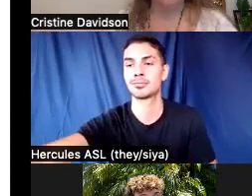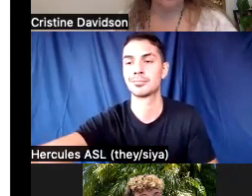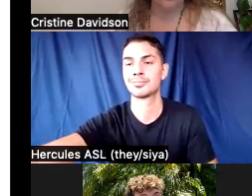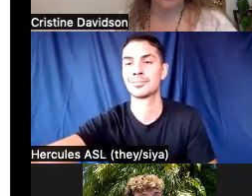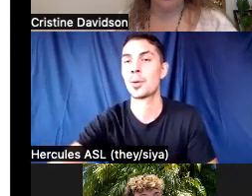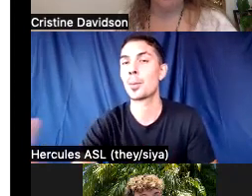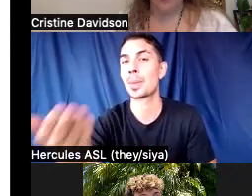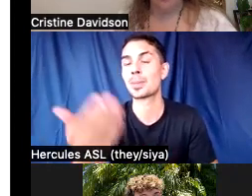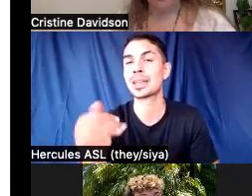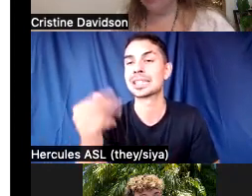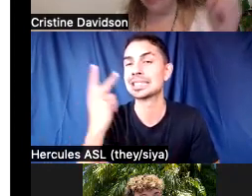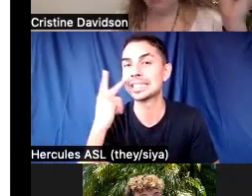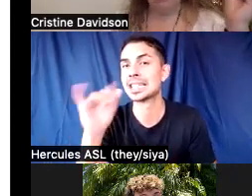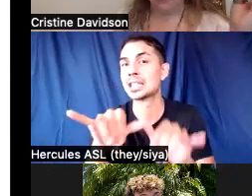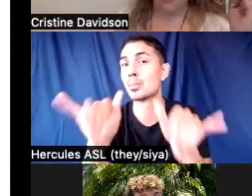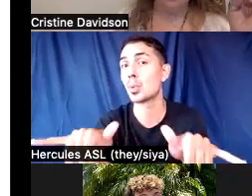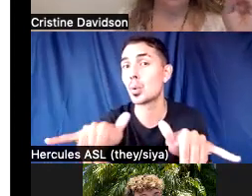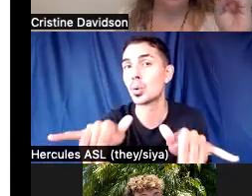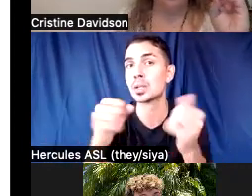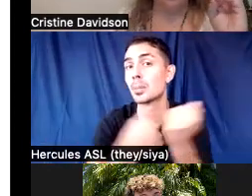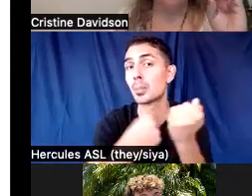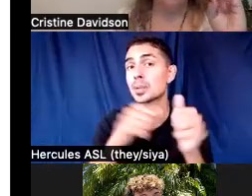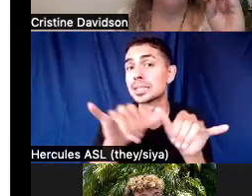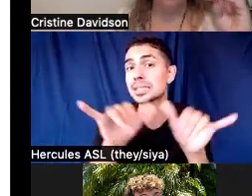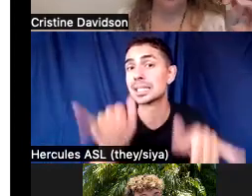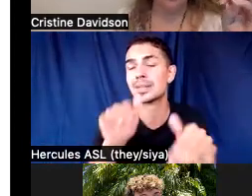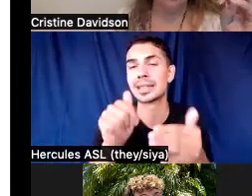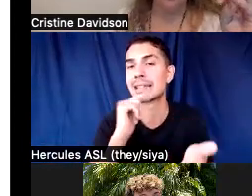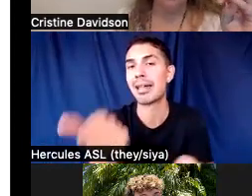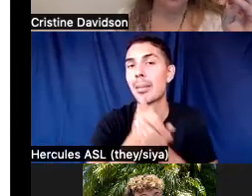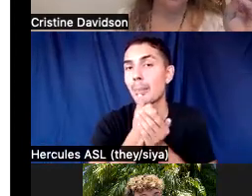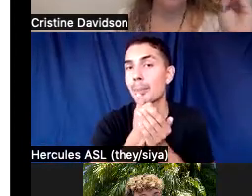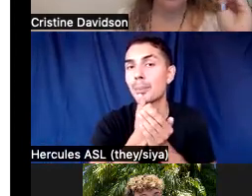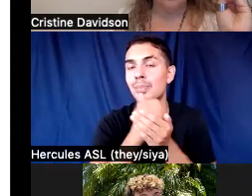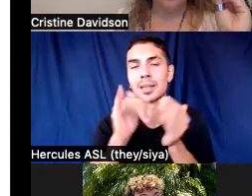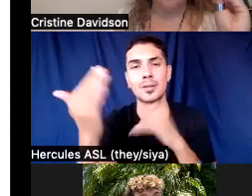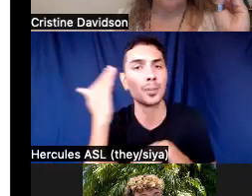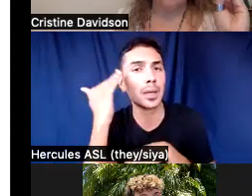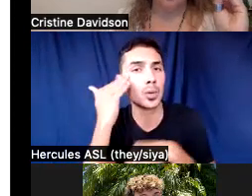at the support system that comes with familial support,